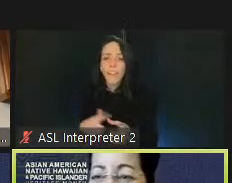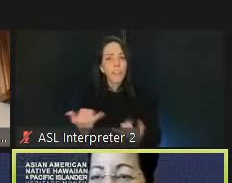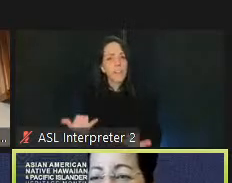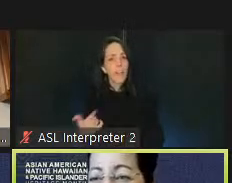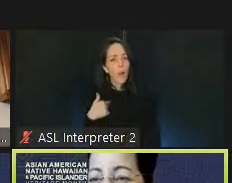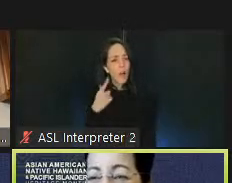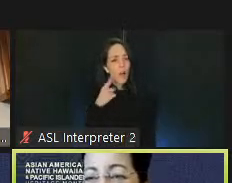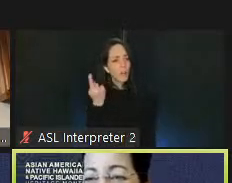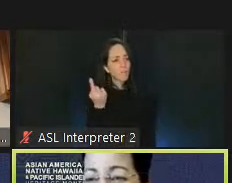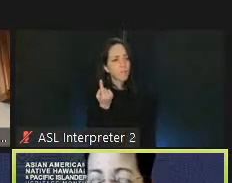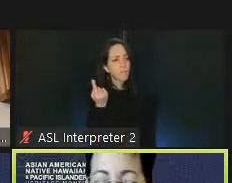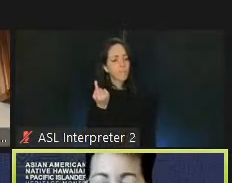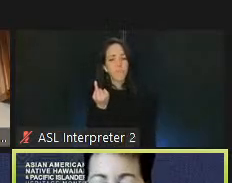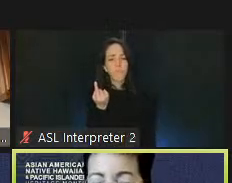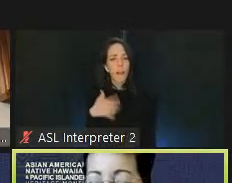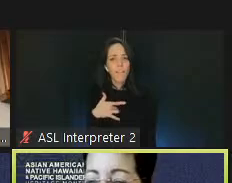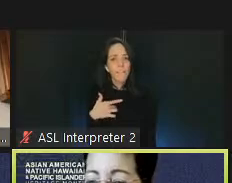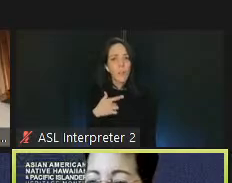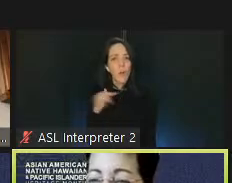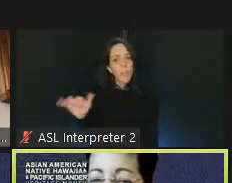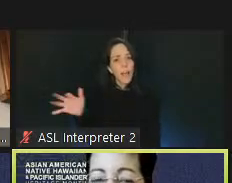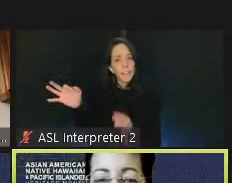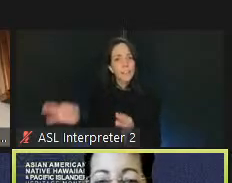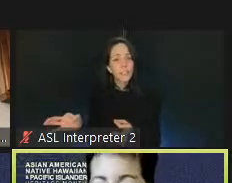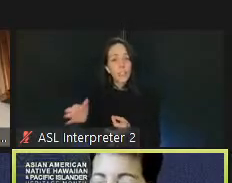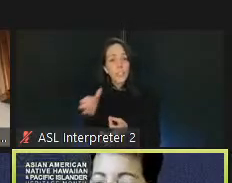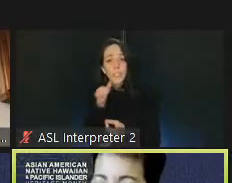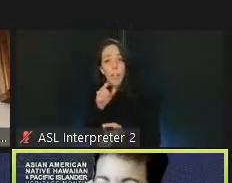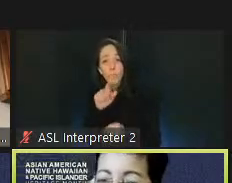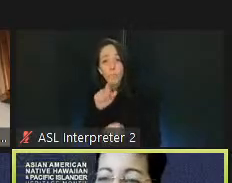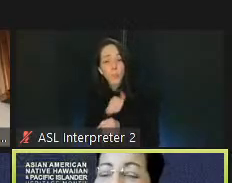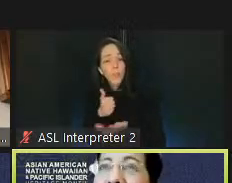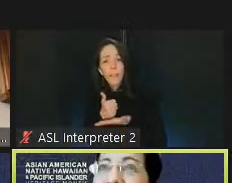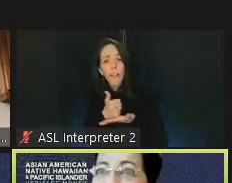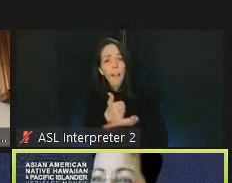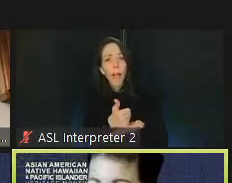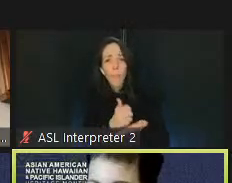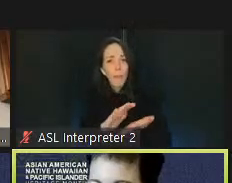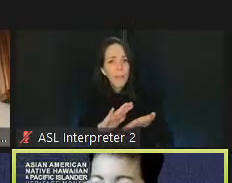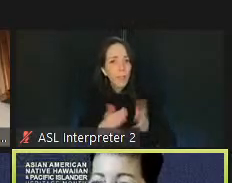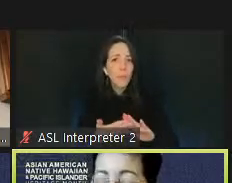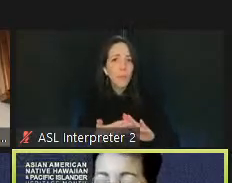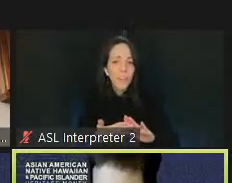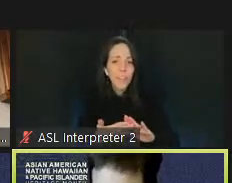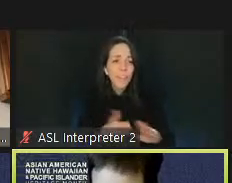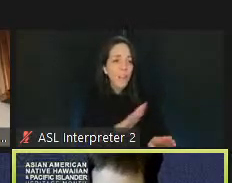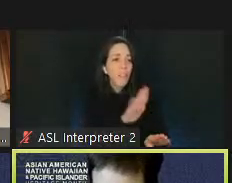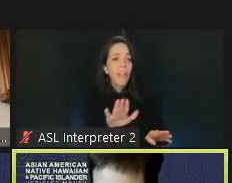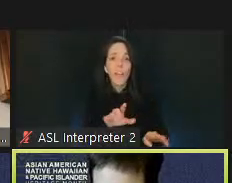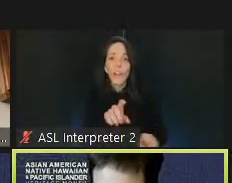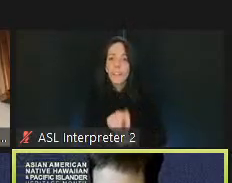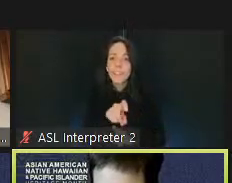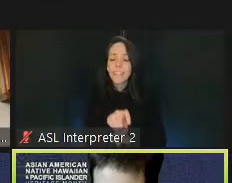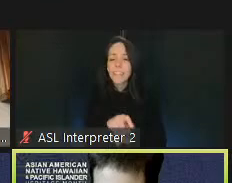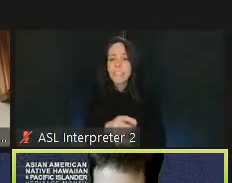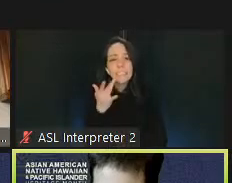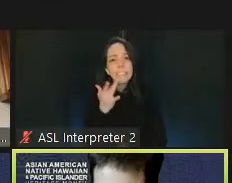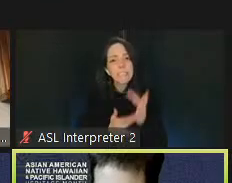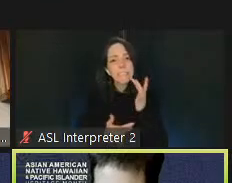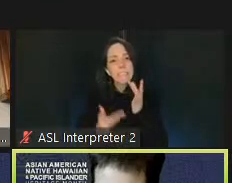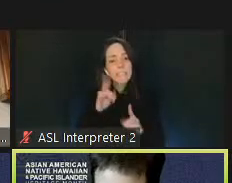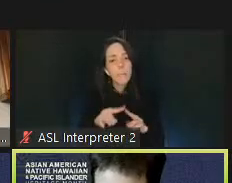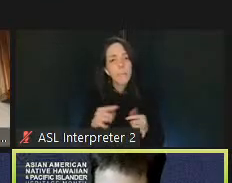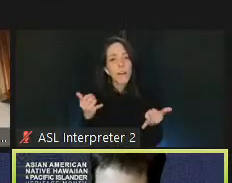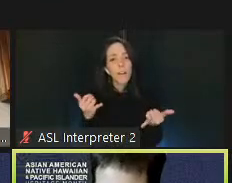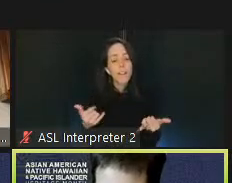not meeting community need. Rather, we're having to continue to make